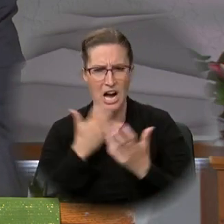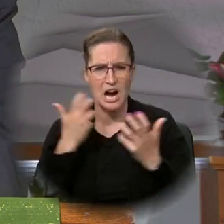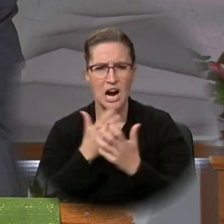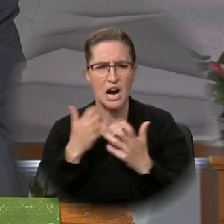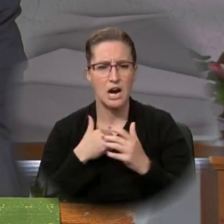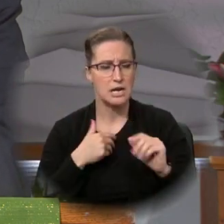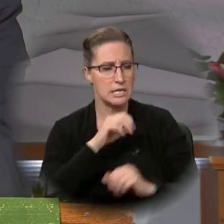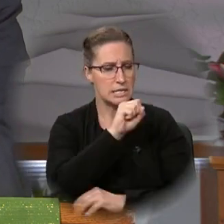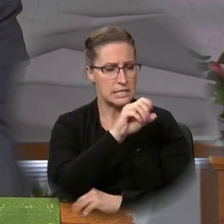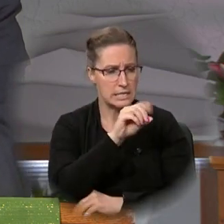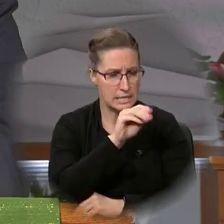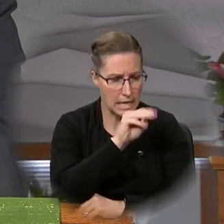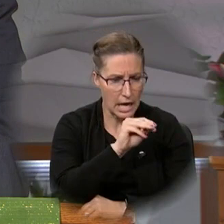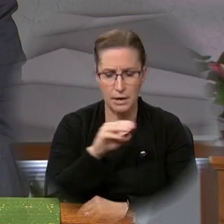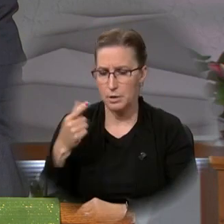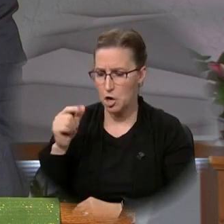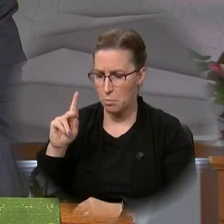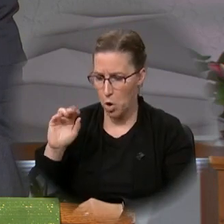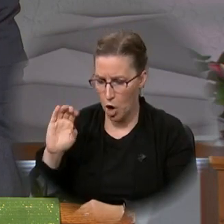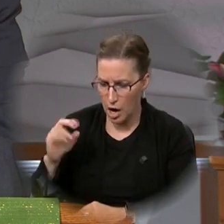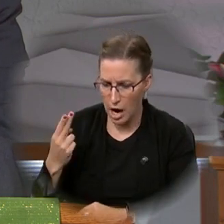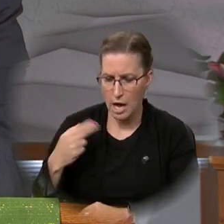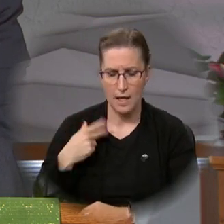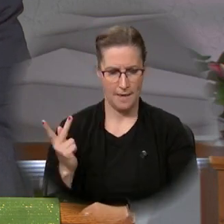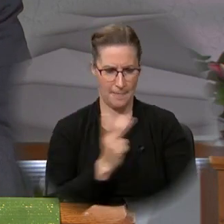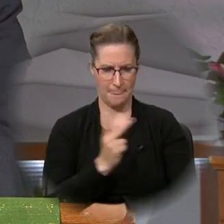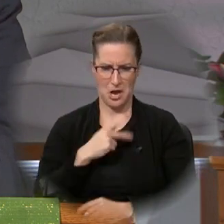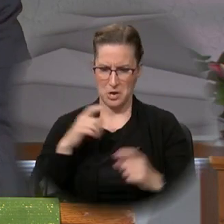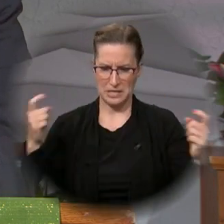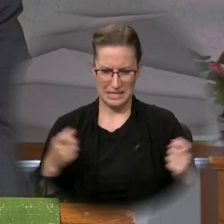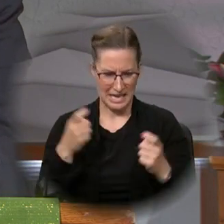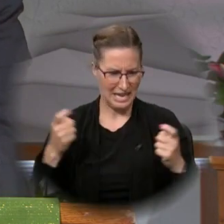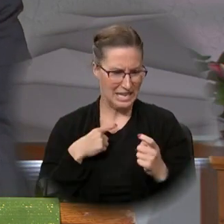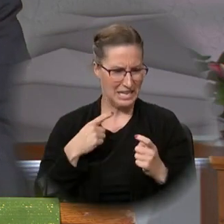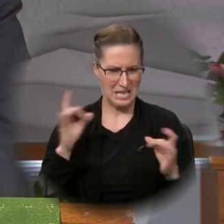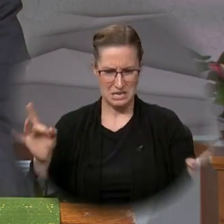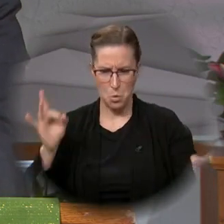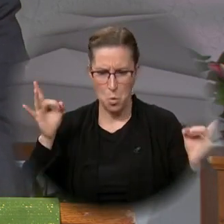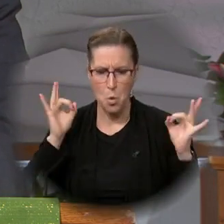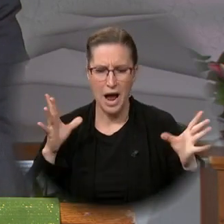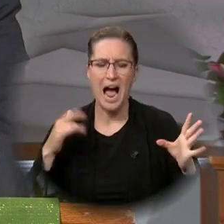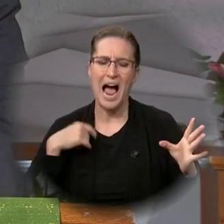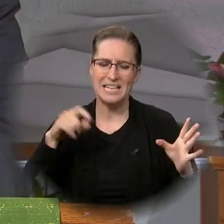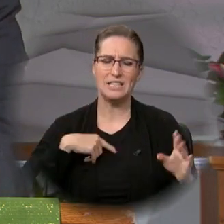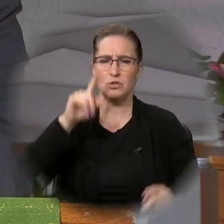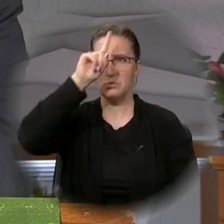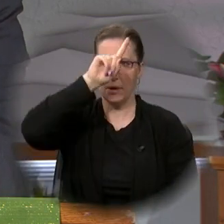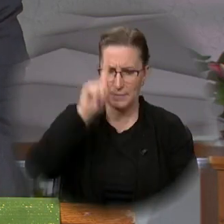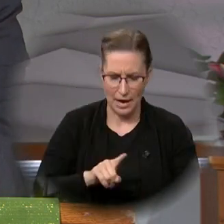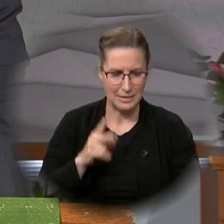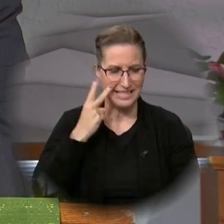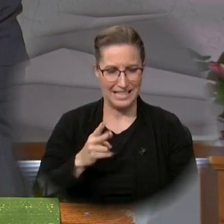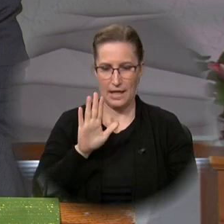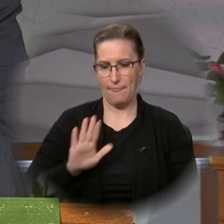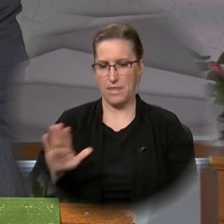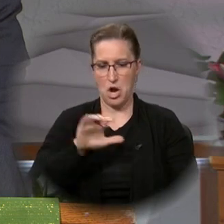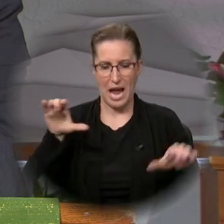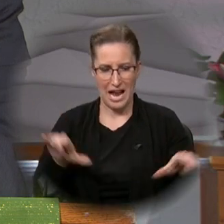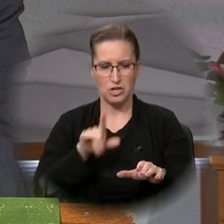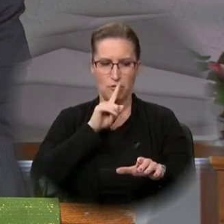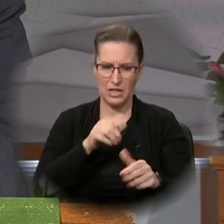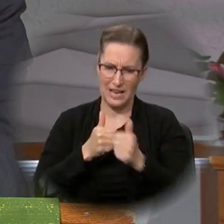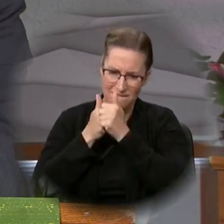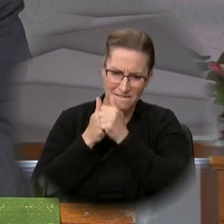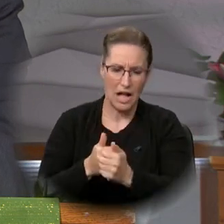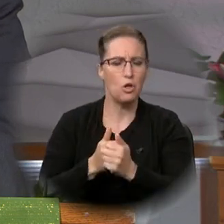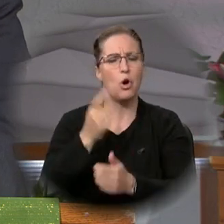is so great, and their sin so grave, that I must go down and see whether or not their actions fully correspond